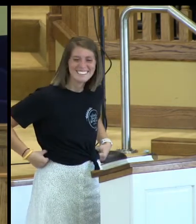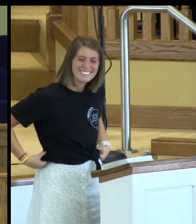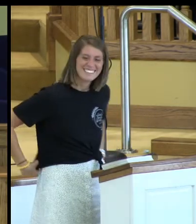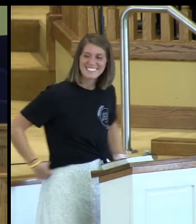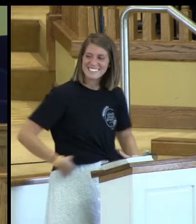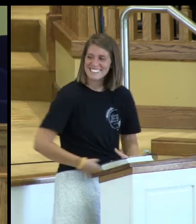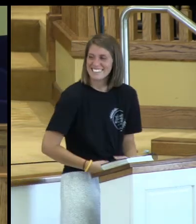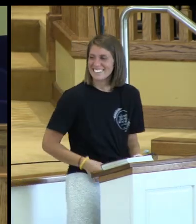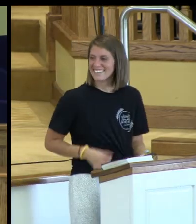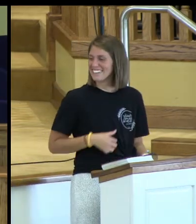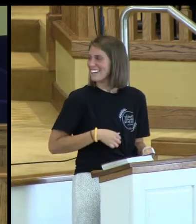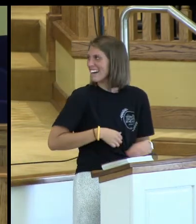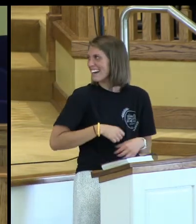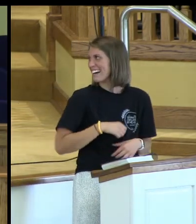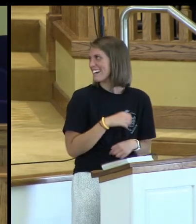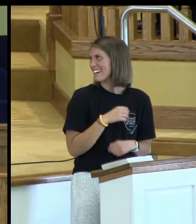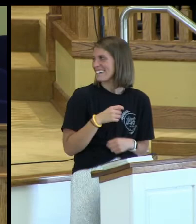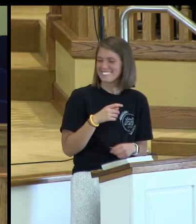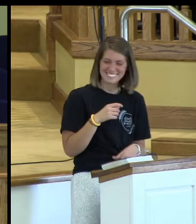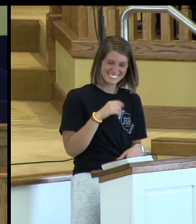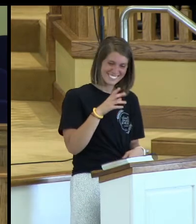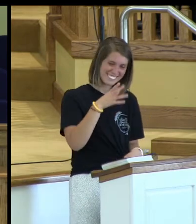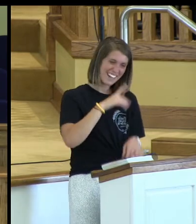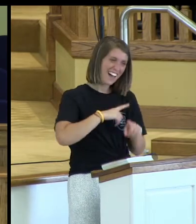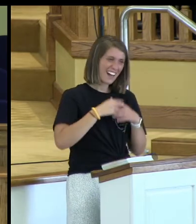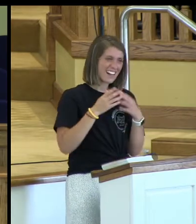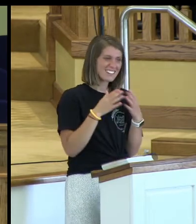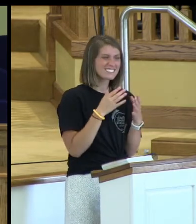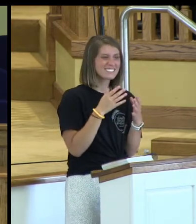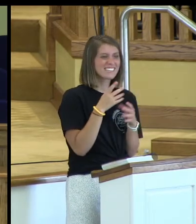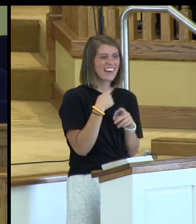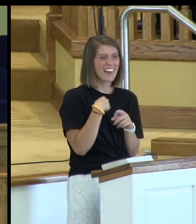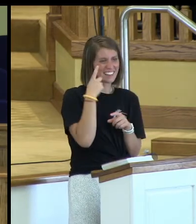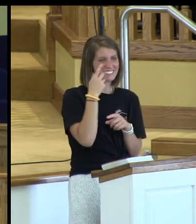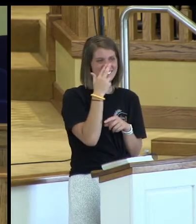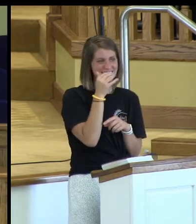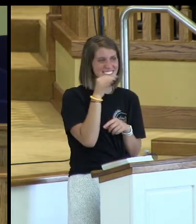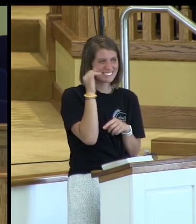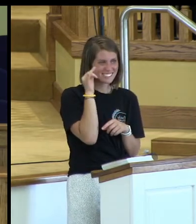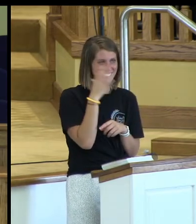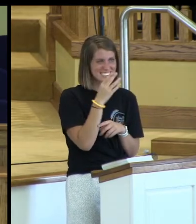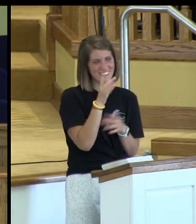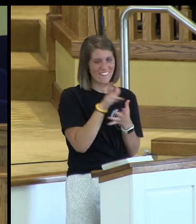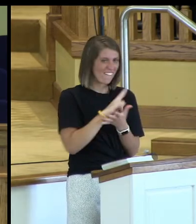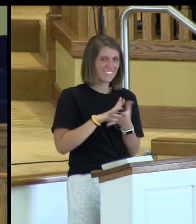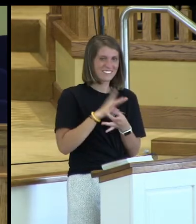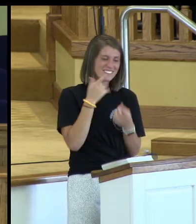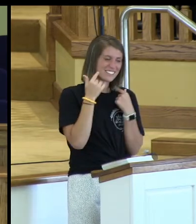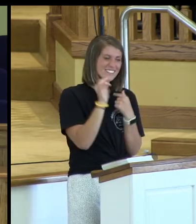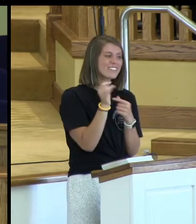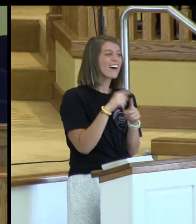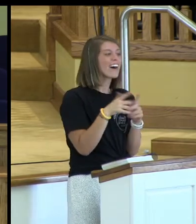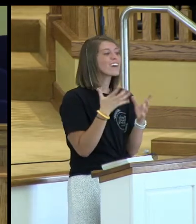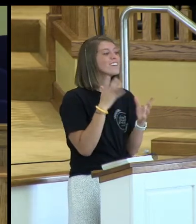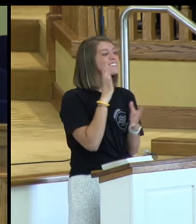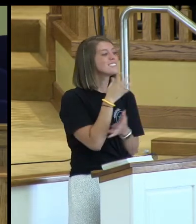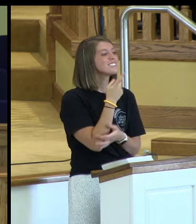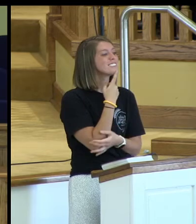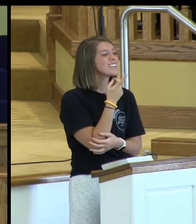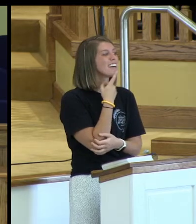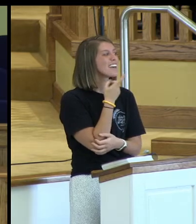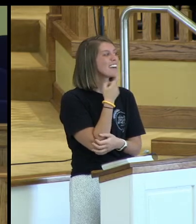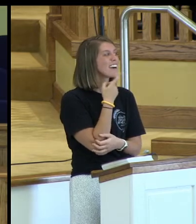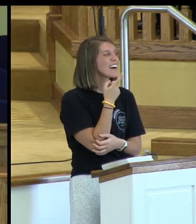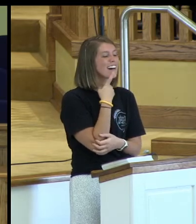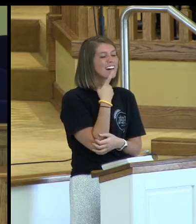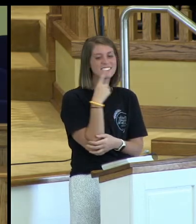I couldn't resist that. Although it was, I thought it was funny yesterday. The Holy Spirit laughed too. I will say this.